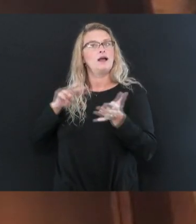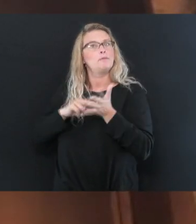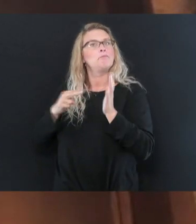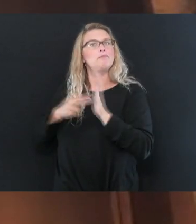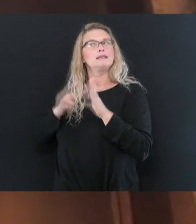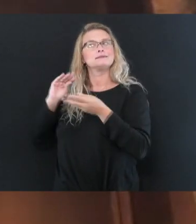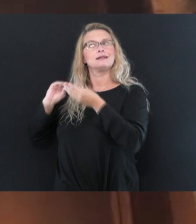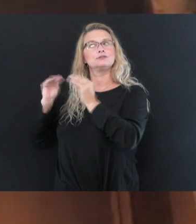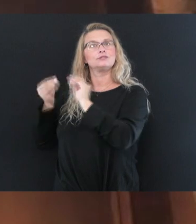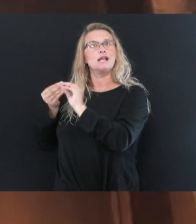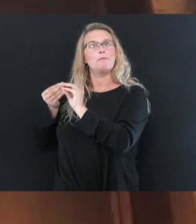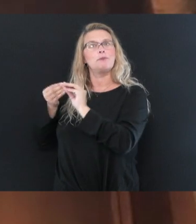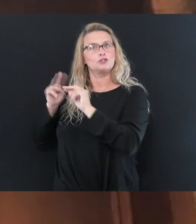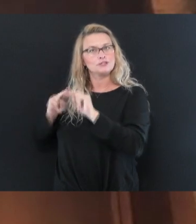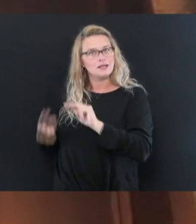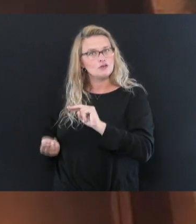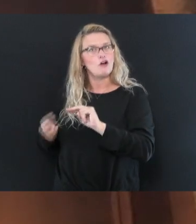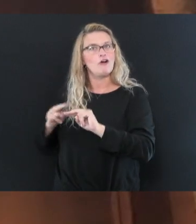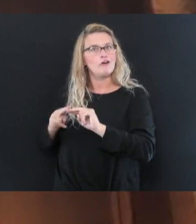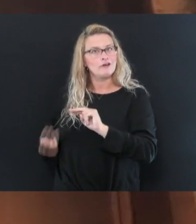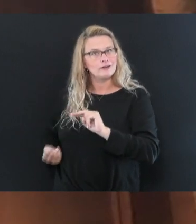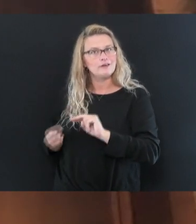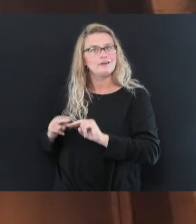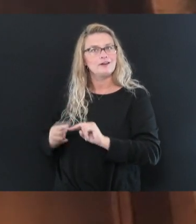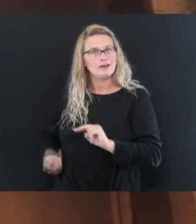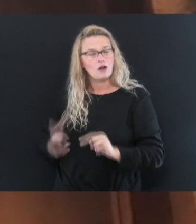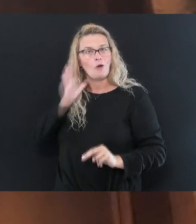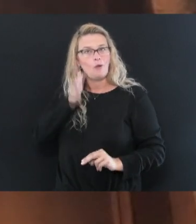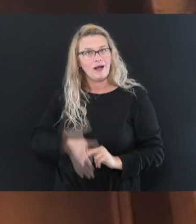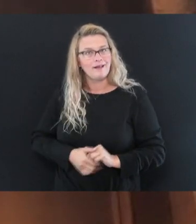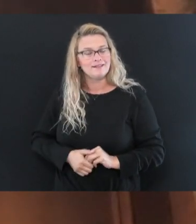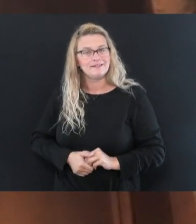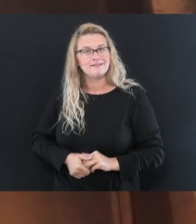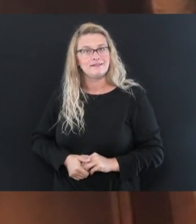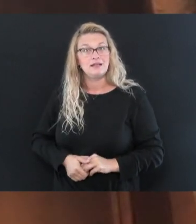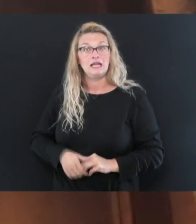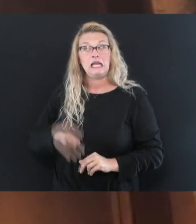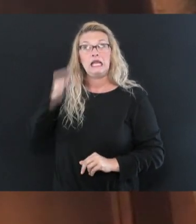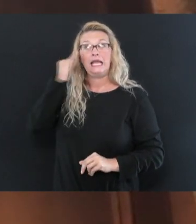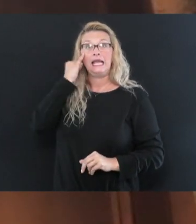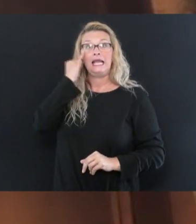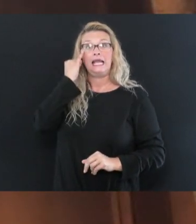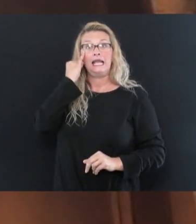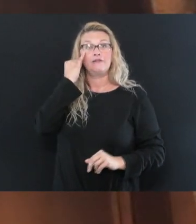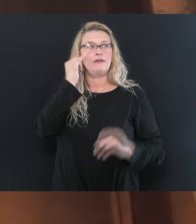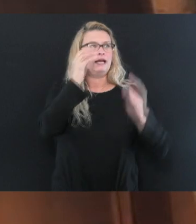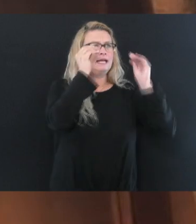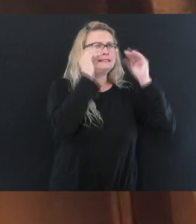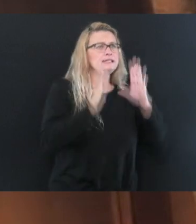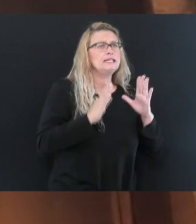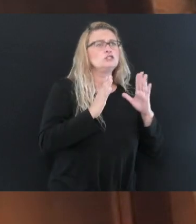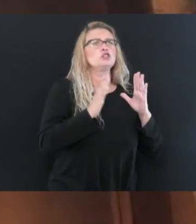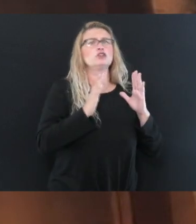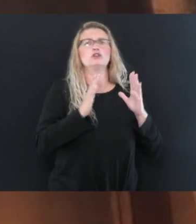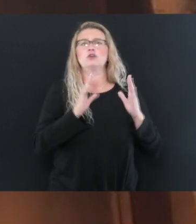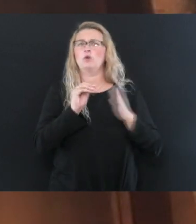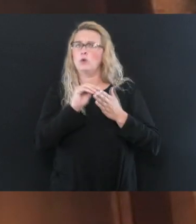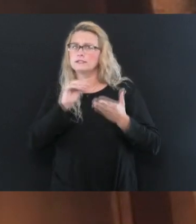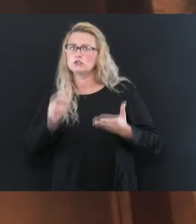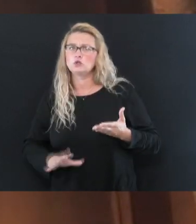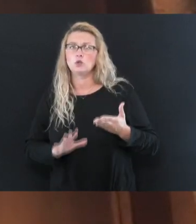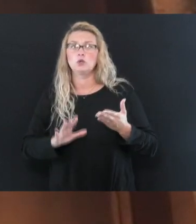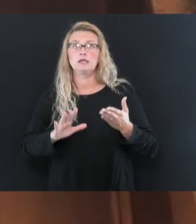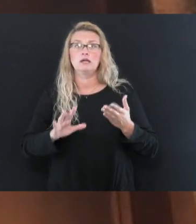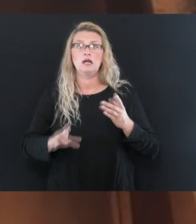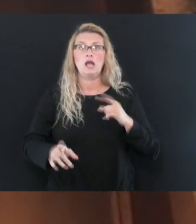of cases go down even more. Now, if you have somebody who tests positive, who's a teacher or who's a student in